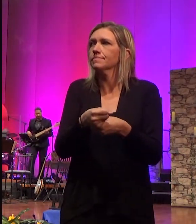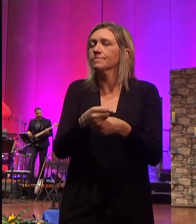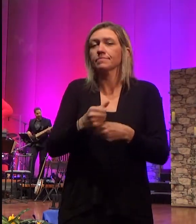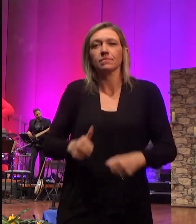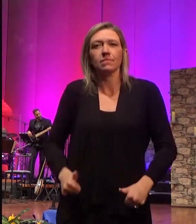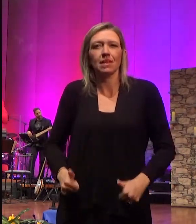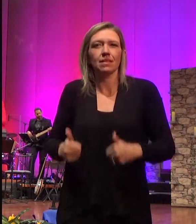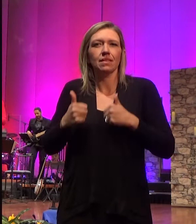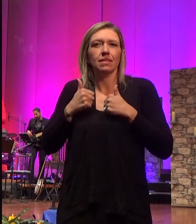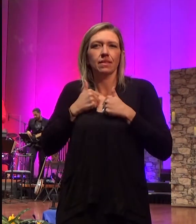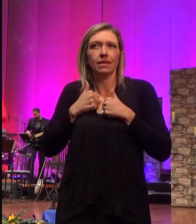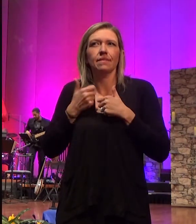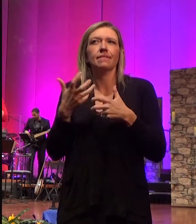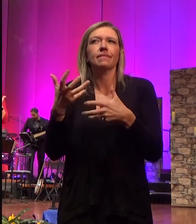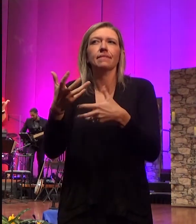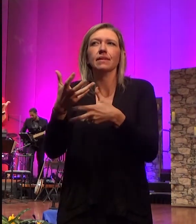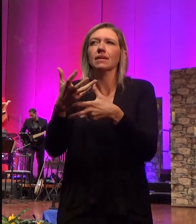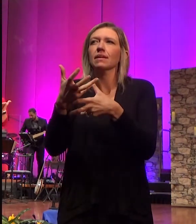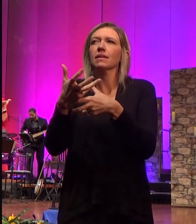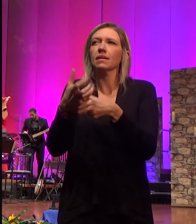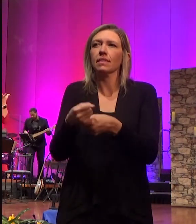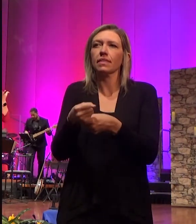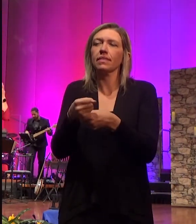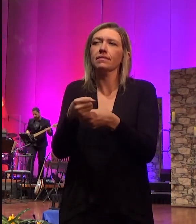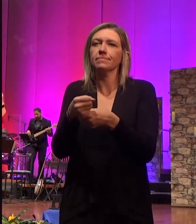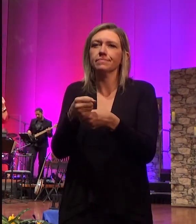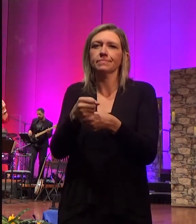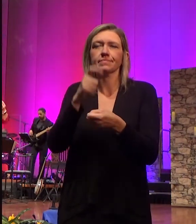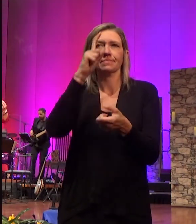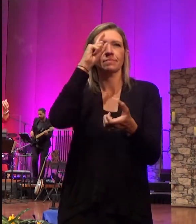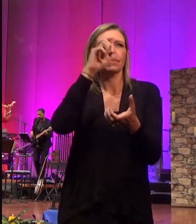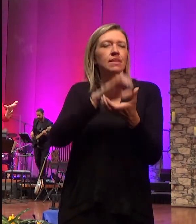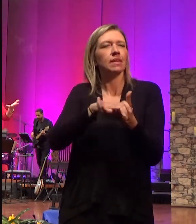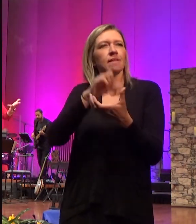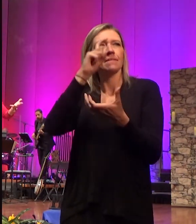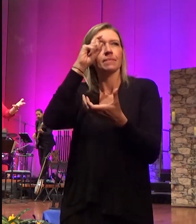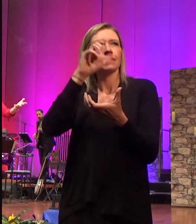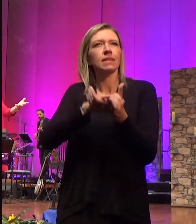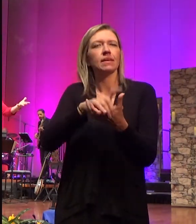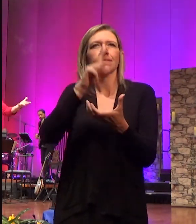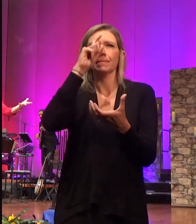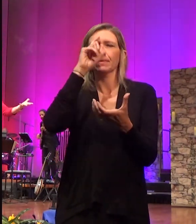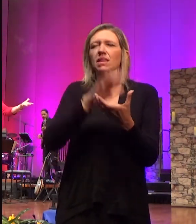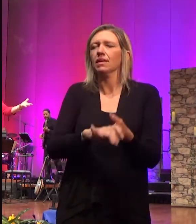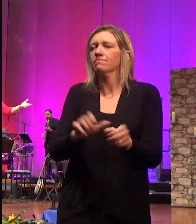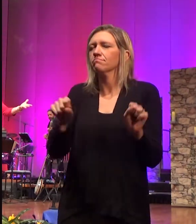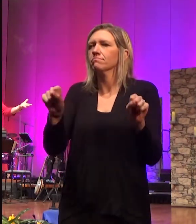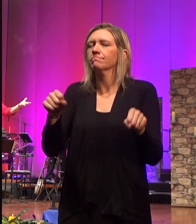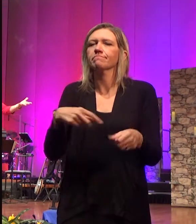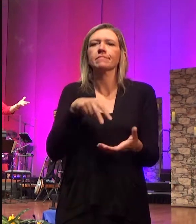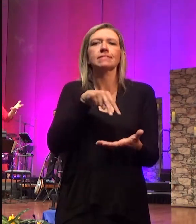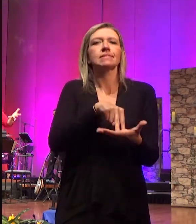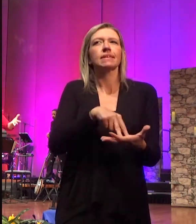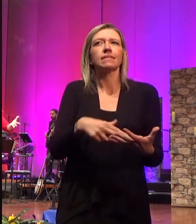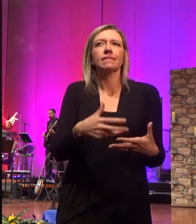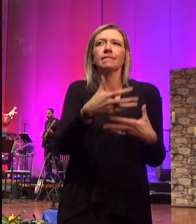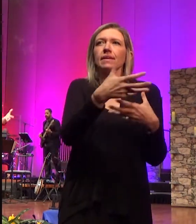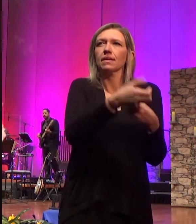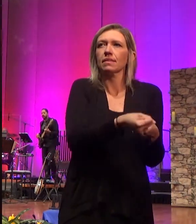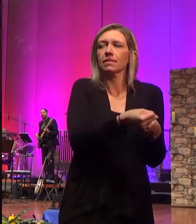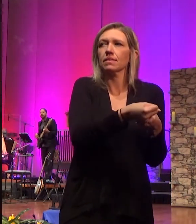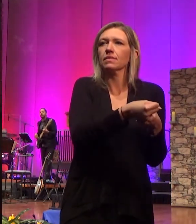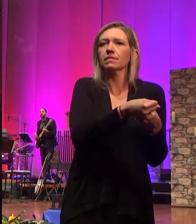Live by faith, no. I believe, stand in